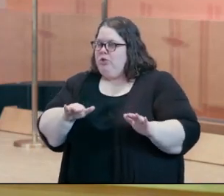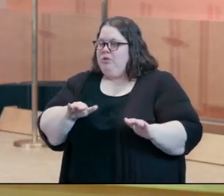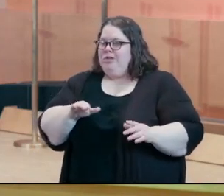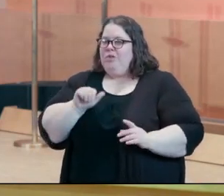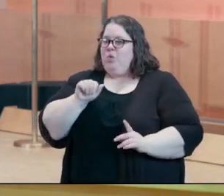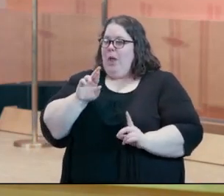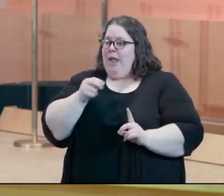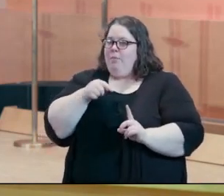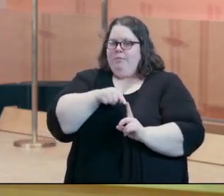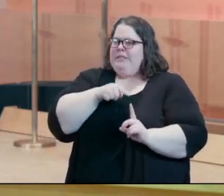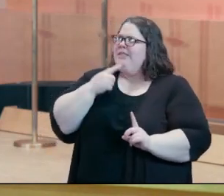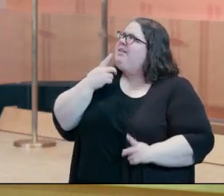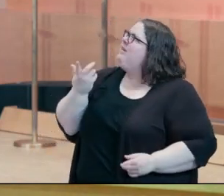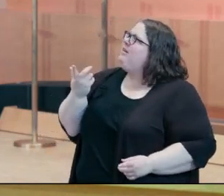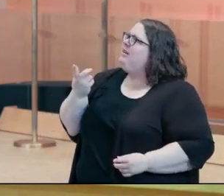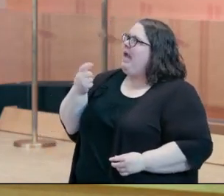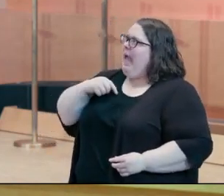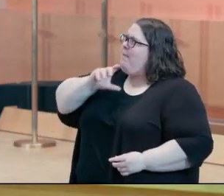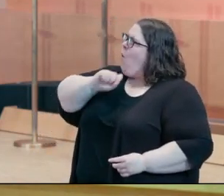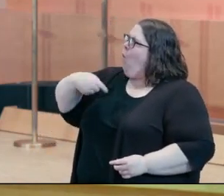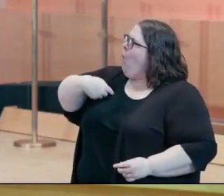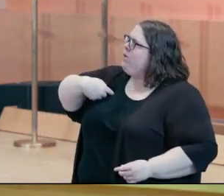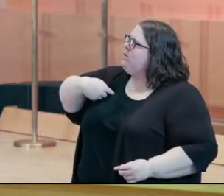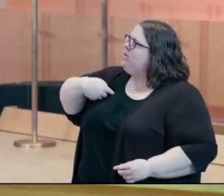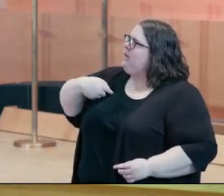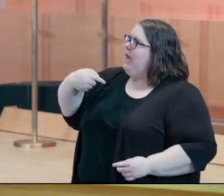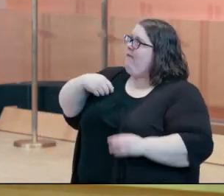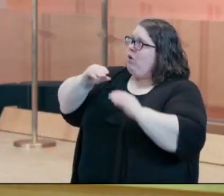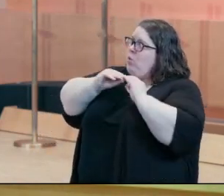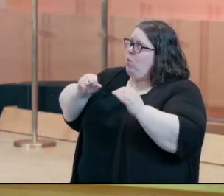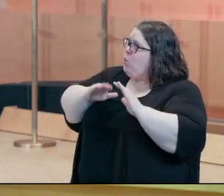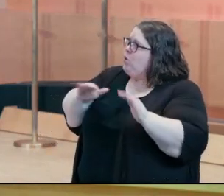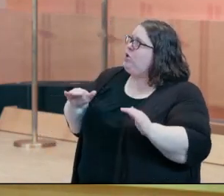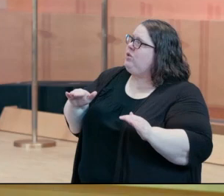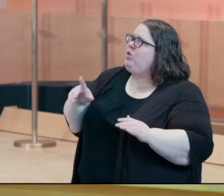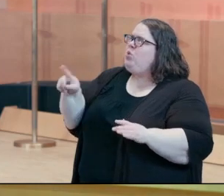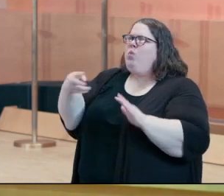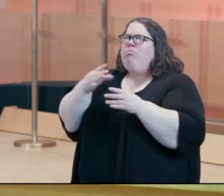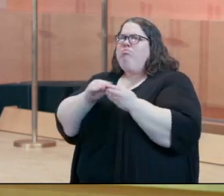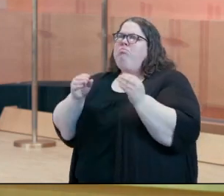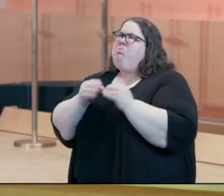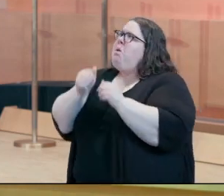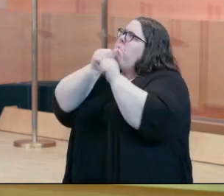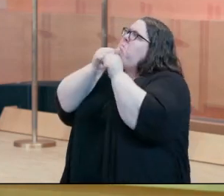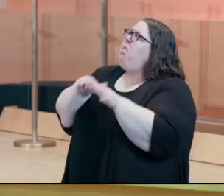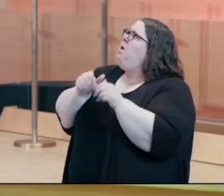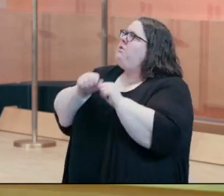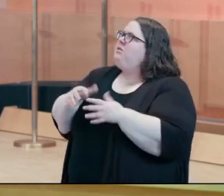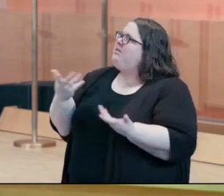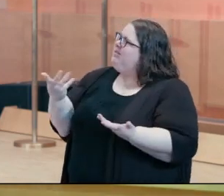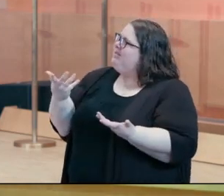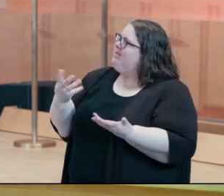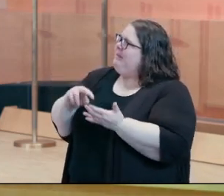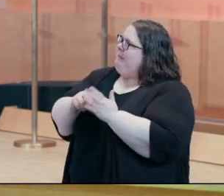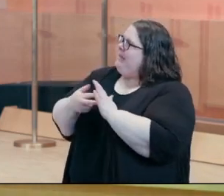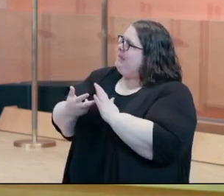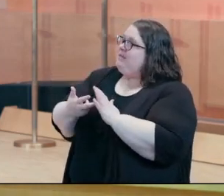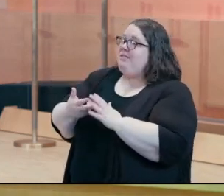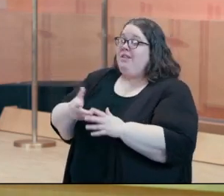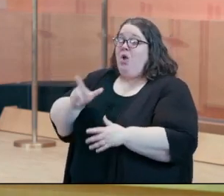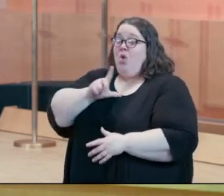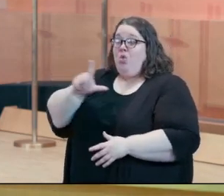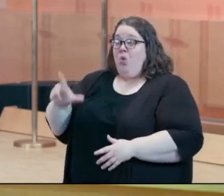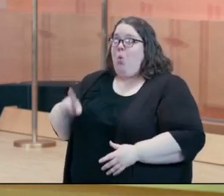no children. What are you talking about, this blessing?" And the Lord hears him. And not only